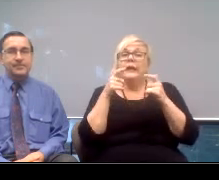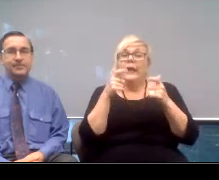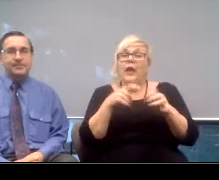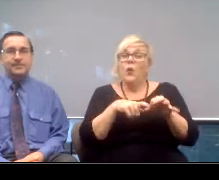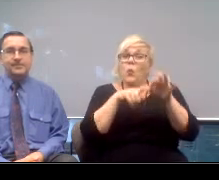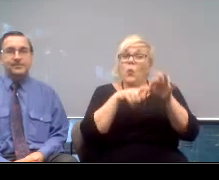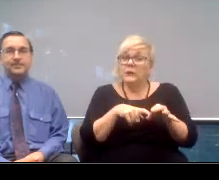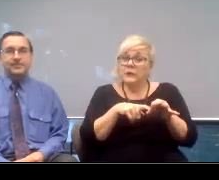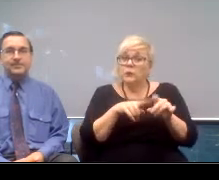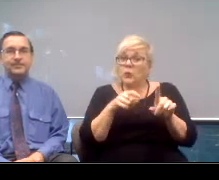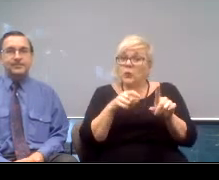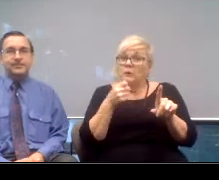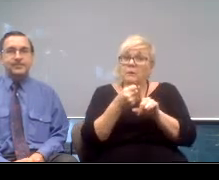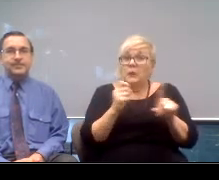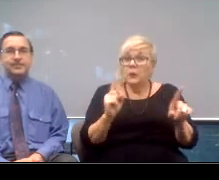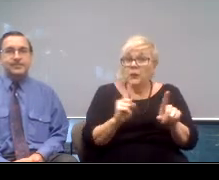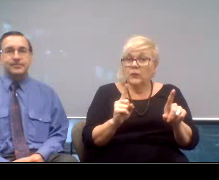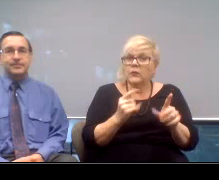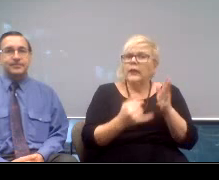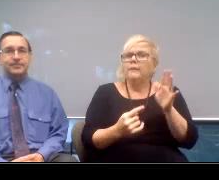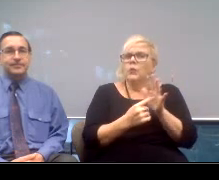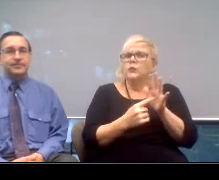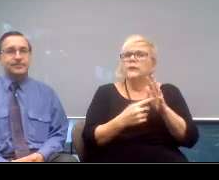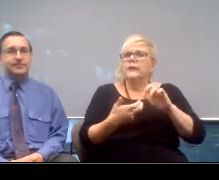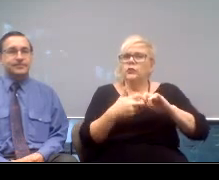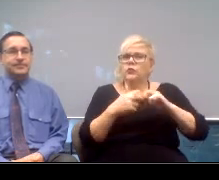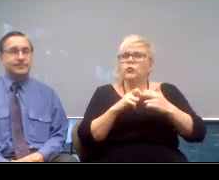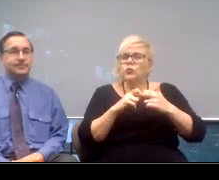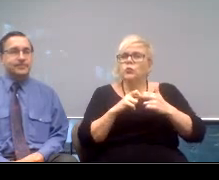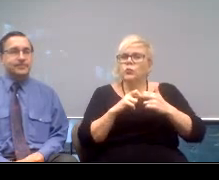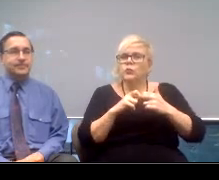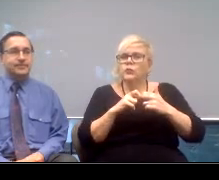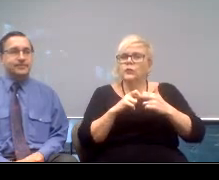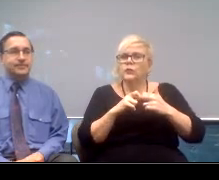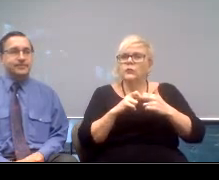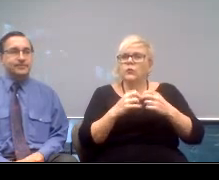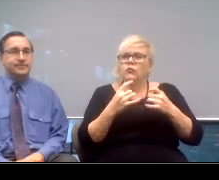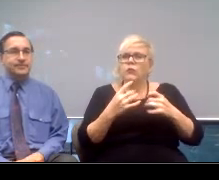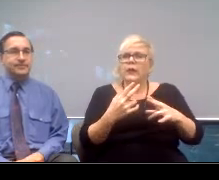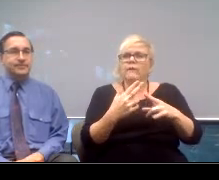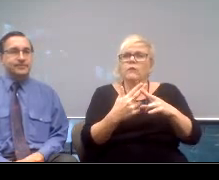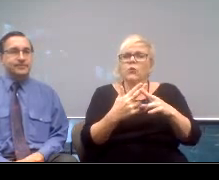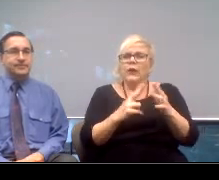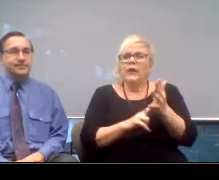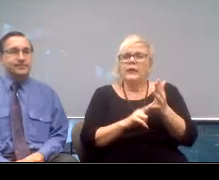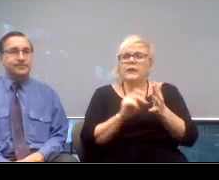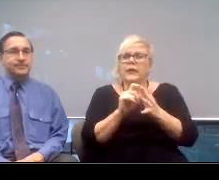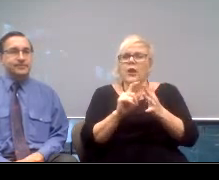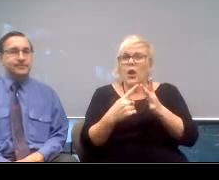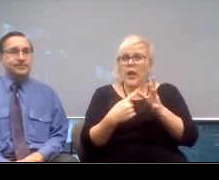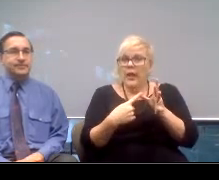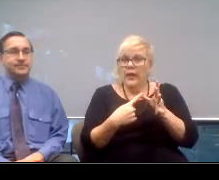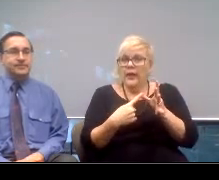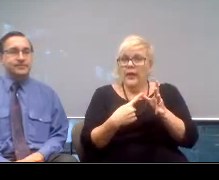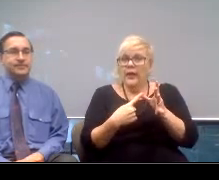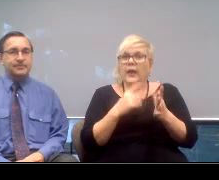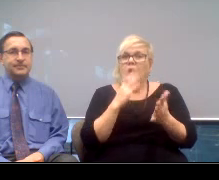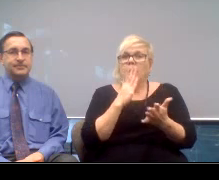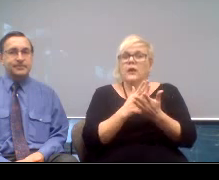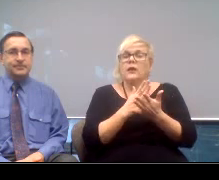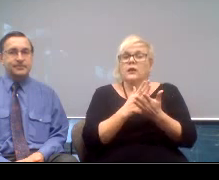community care? It's an important issue, I guess, in consideration for the NDIA, and certainly